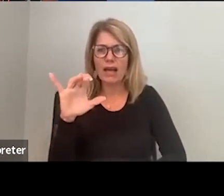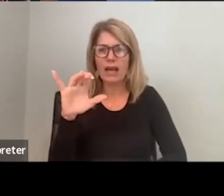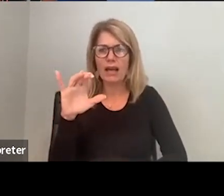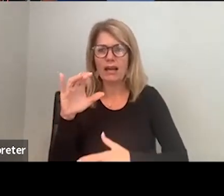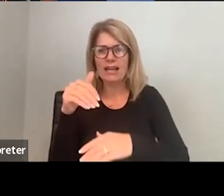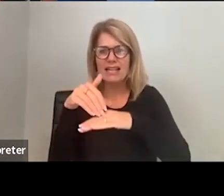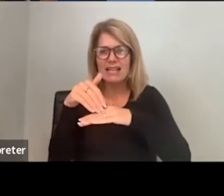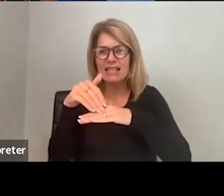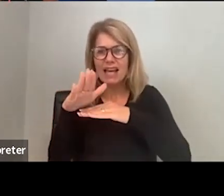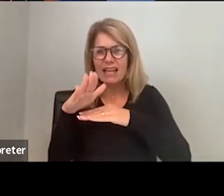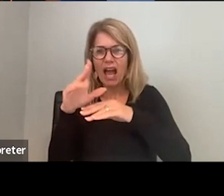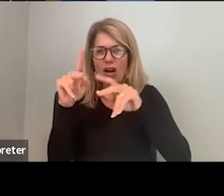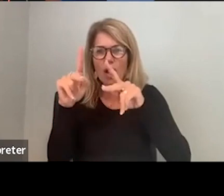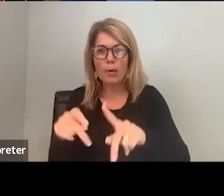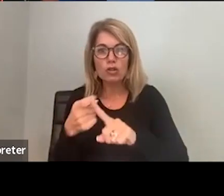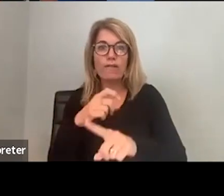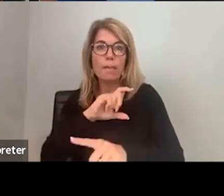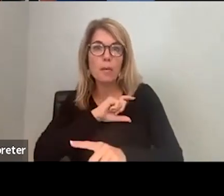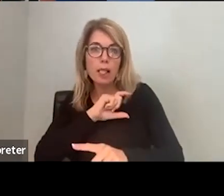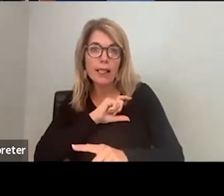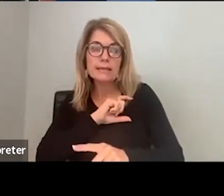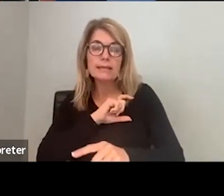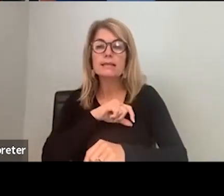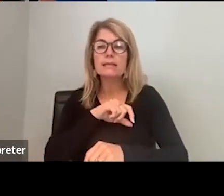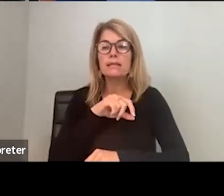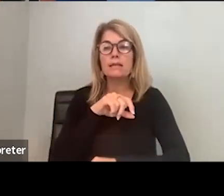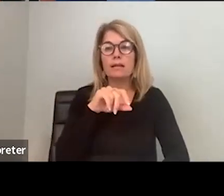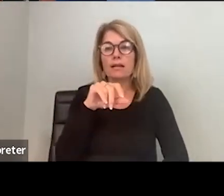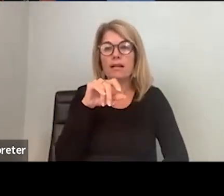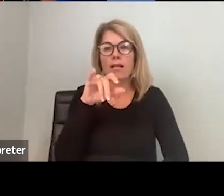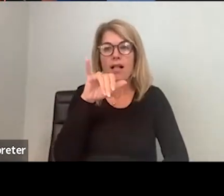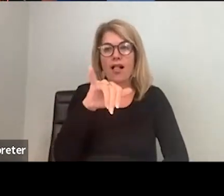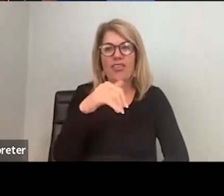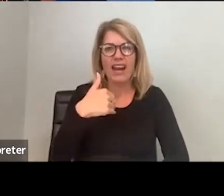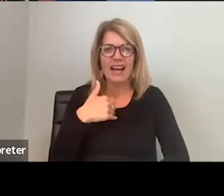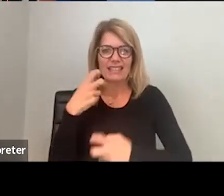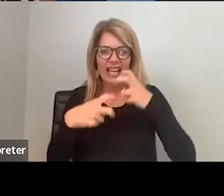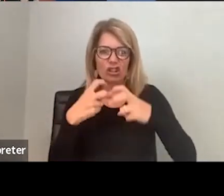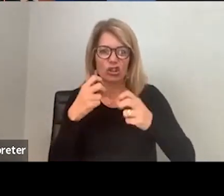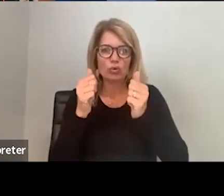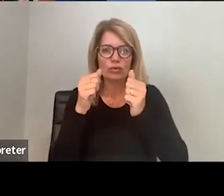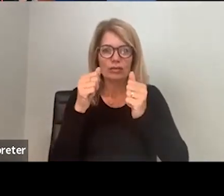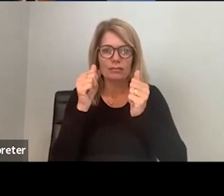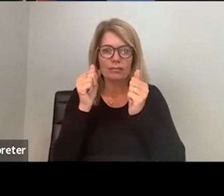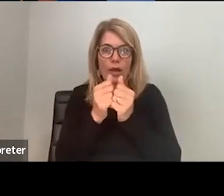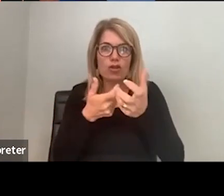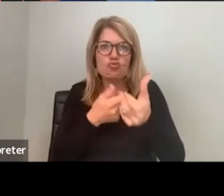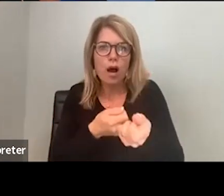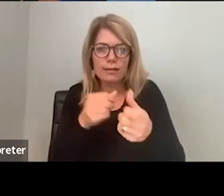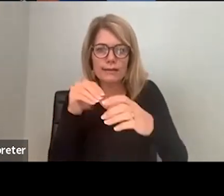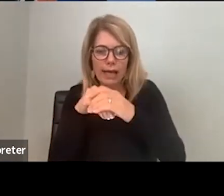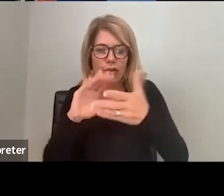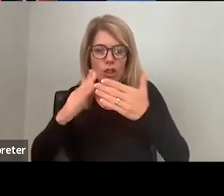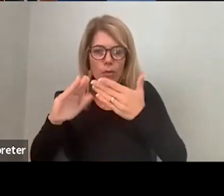out someone from the police. And that, of course, brings up issues of trust within communities and how you